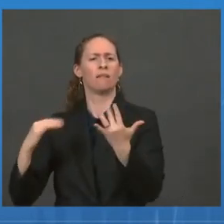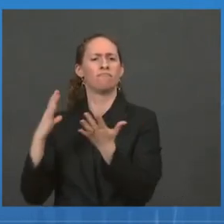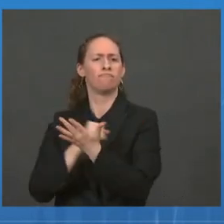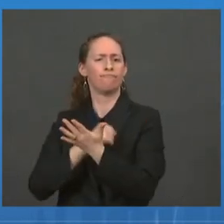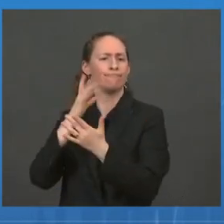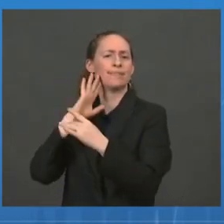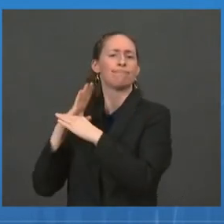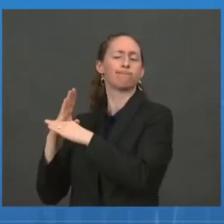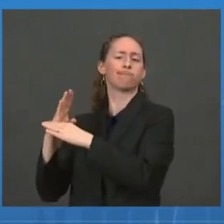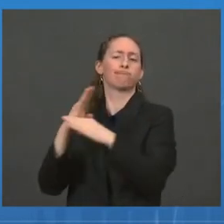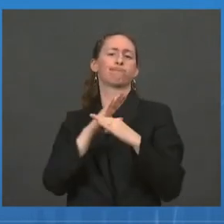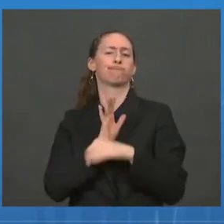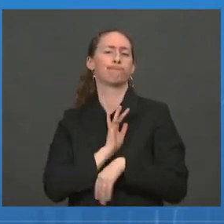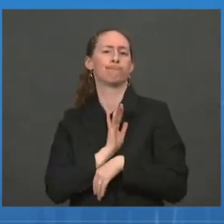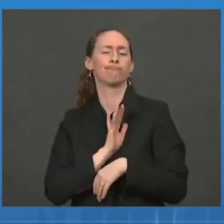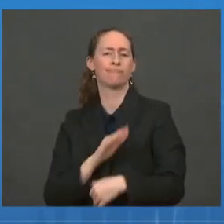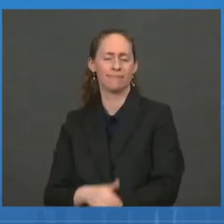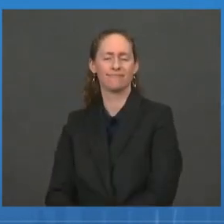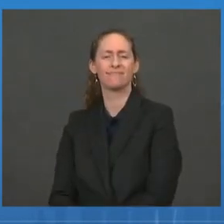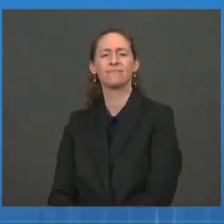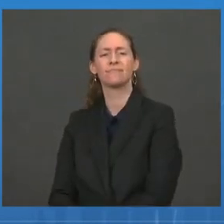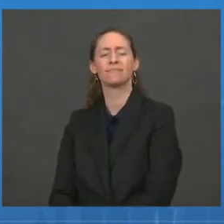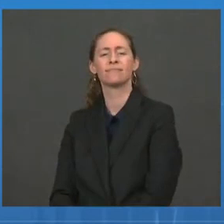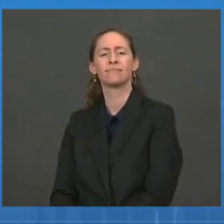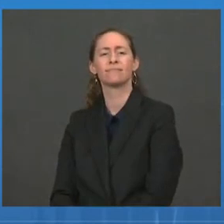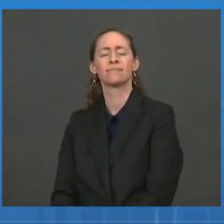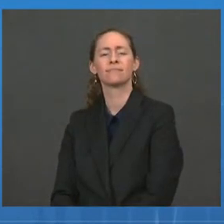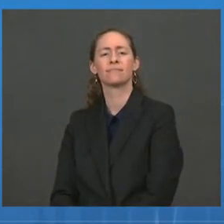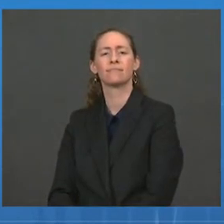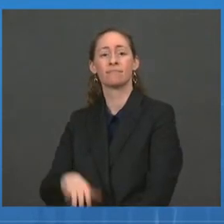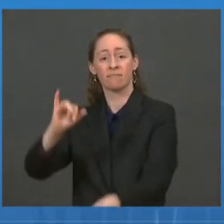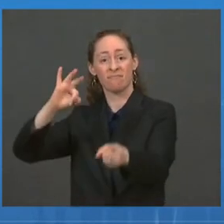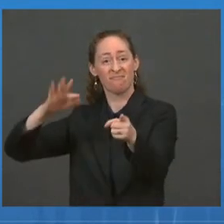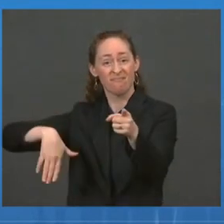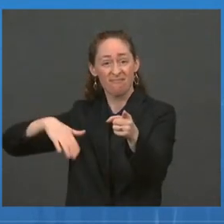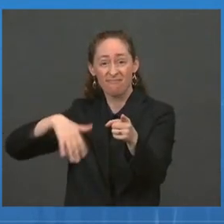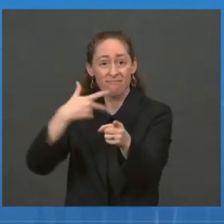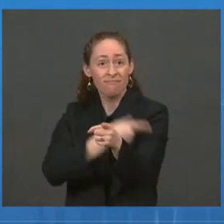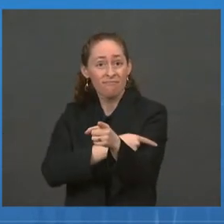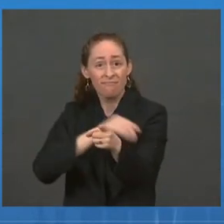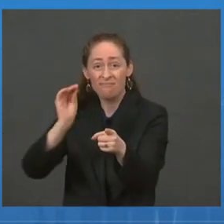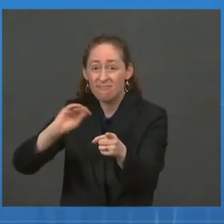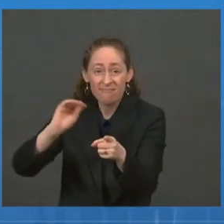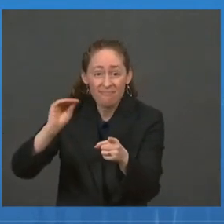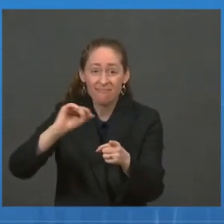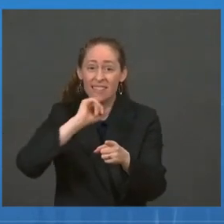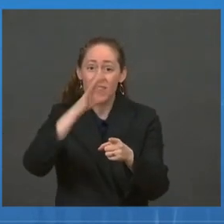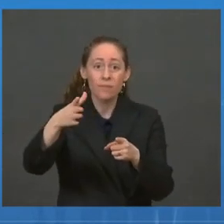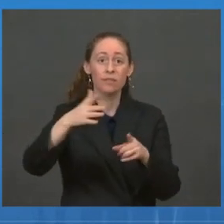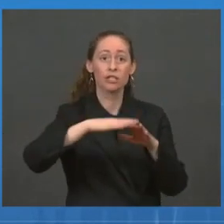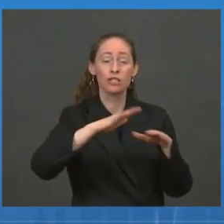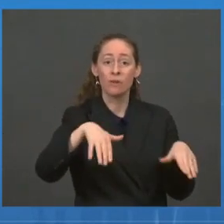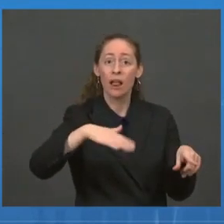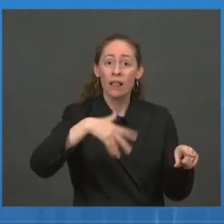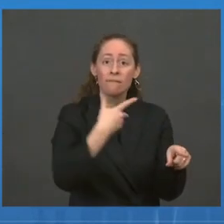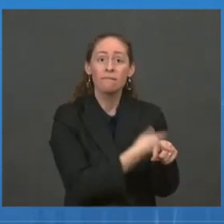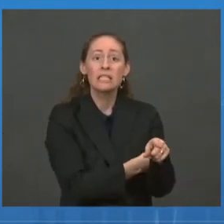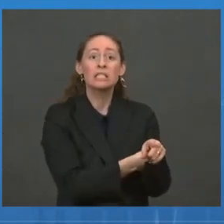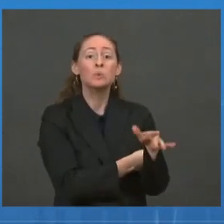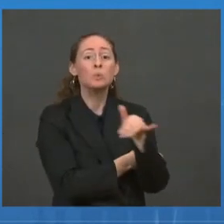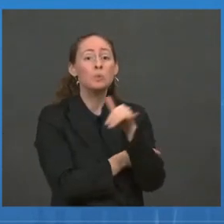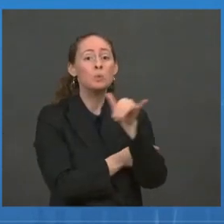if or or if your children are unvaccinated the best thing you can do is get yourself and your kids their shots